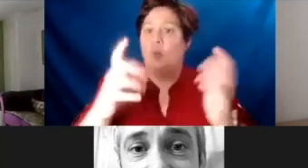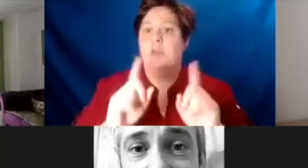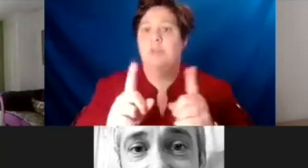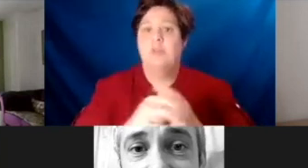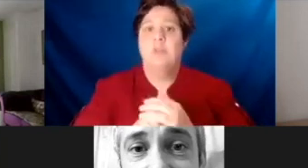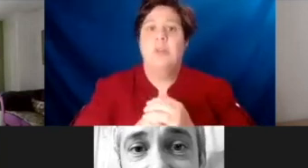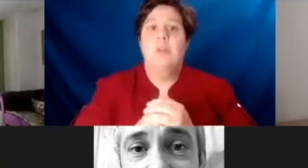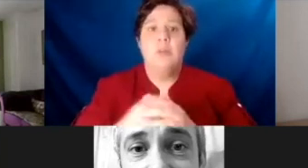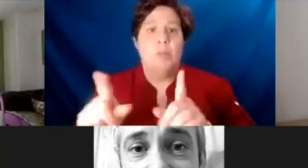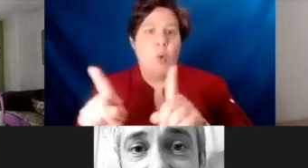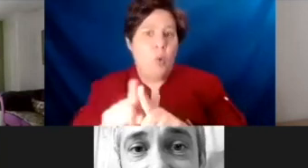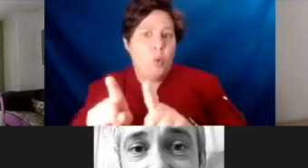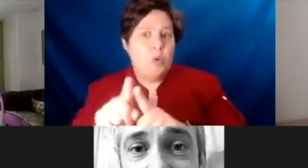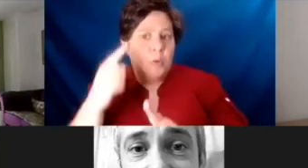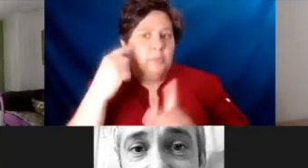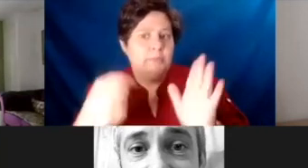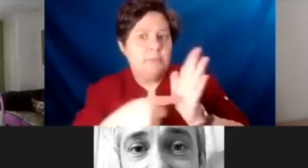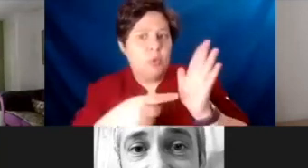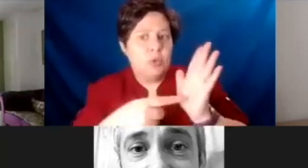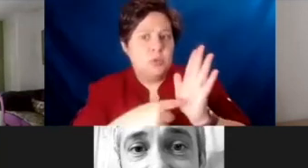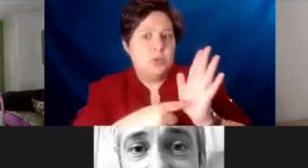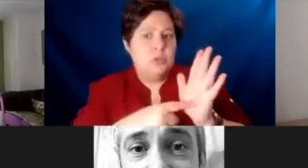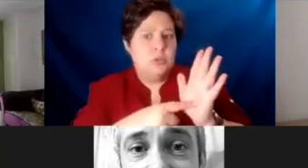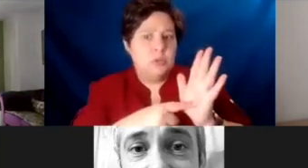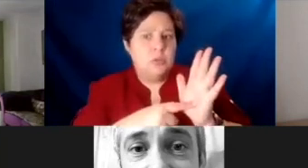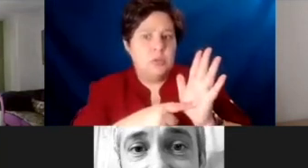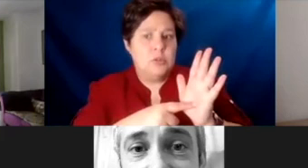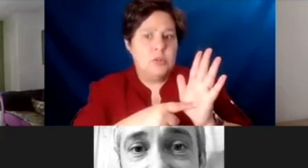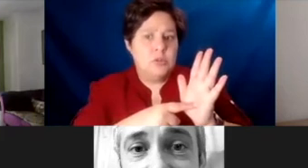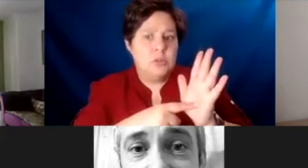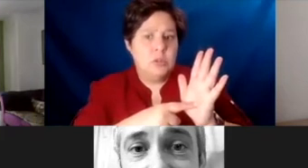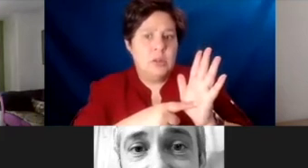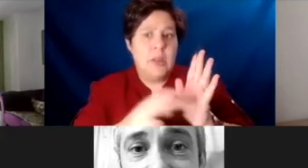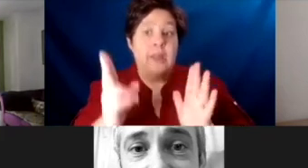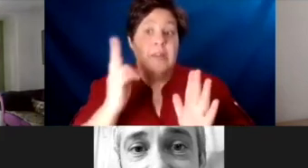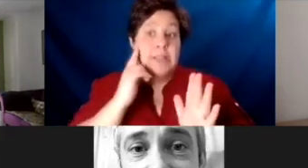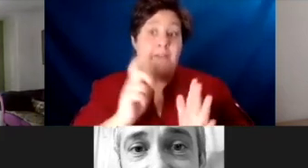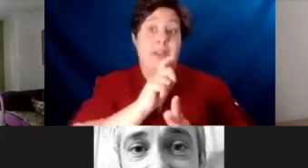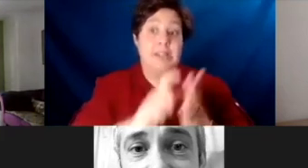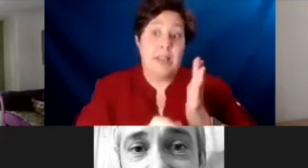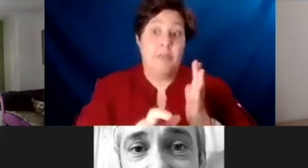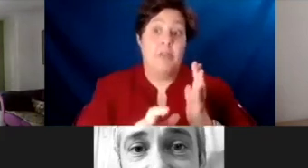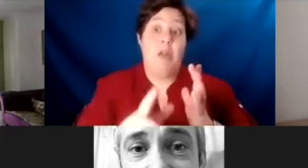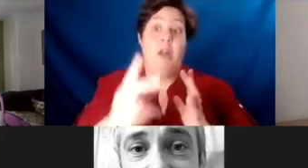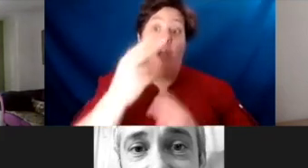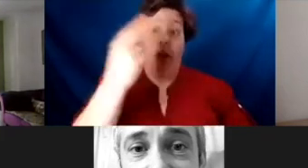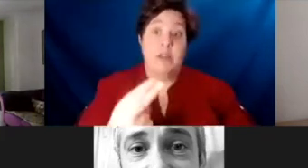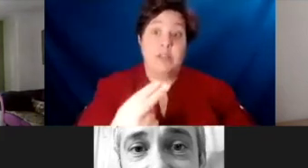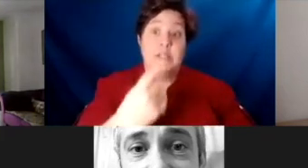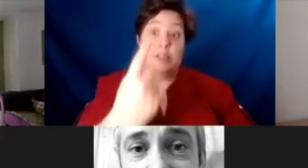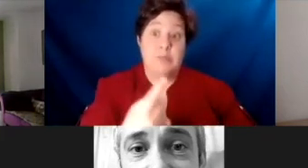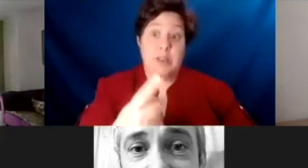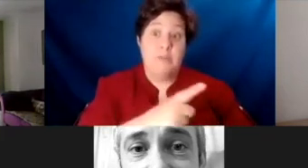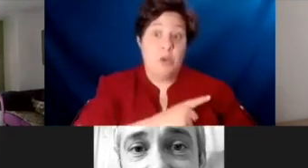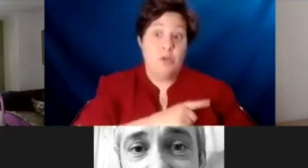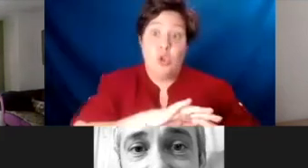But also, I think it's important, actually, deaf and disabled artists, because it isn't